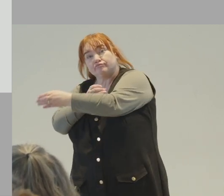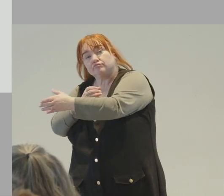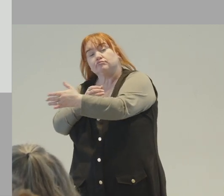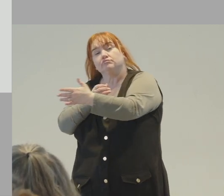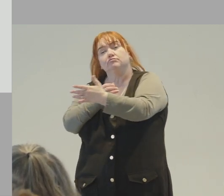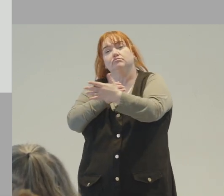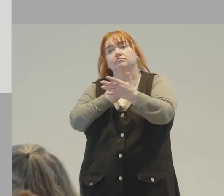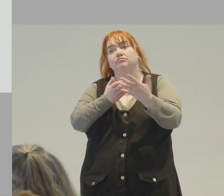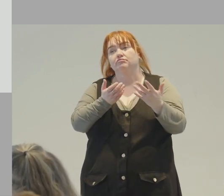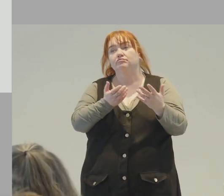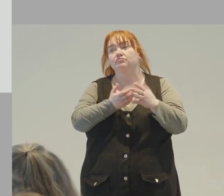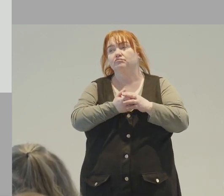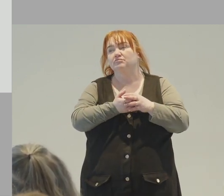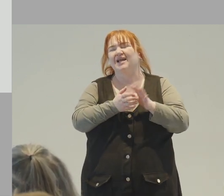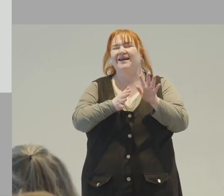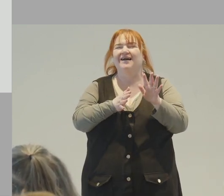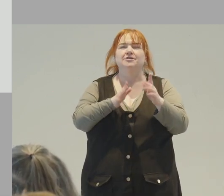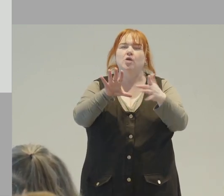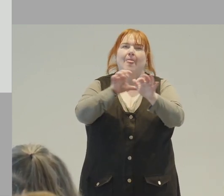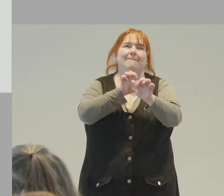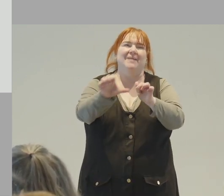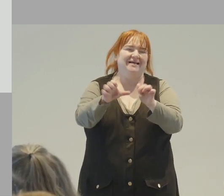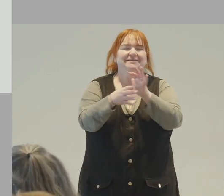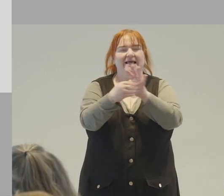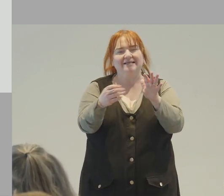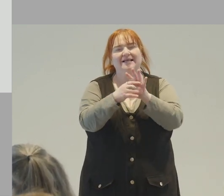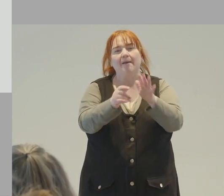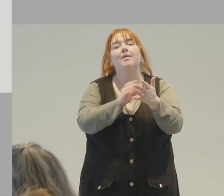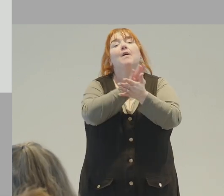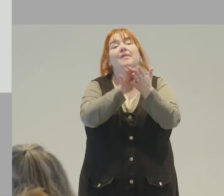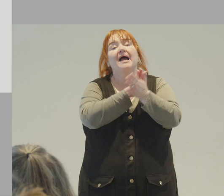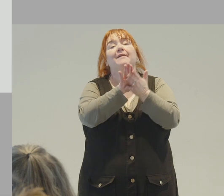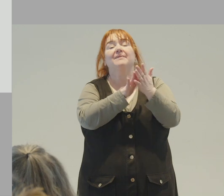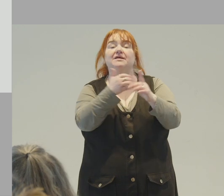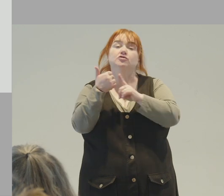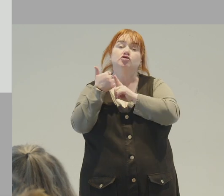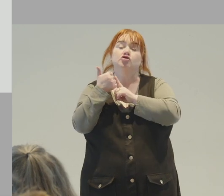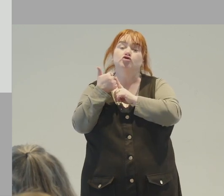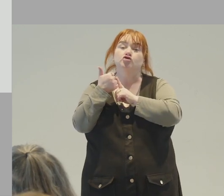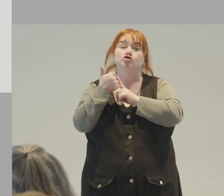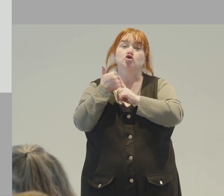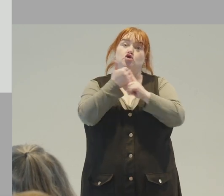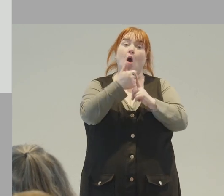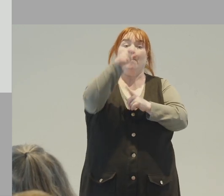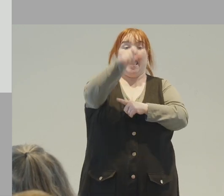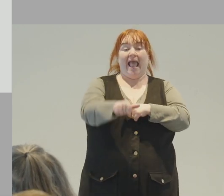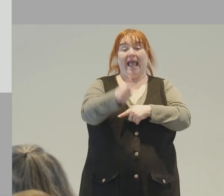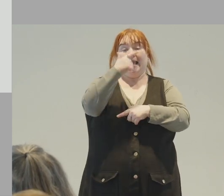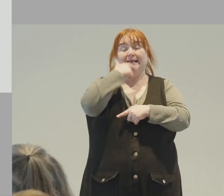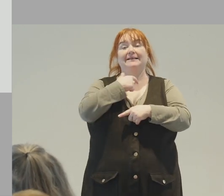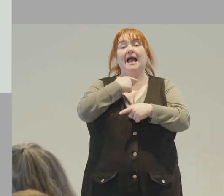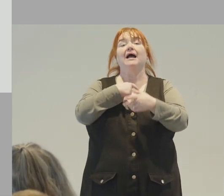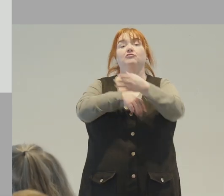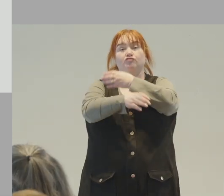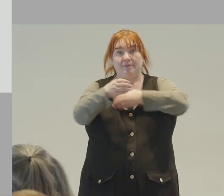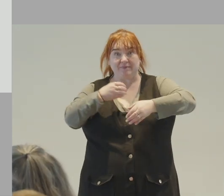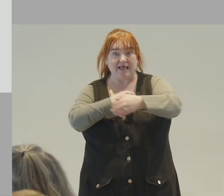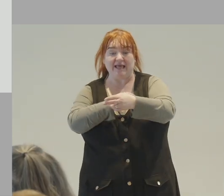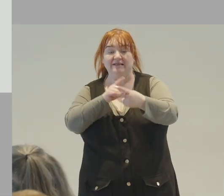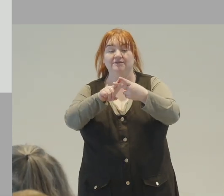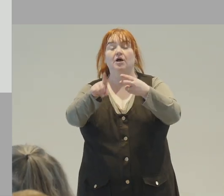not quite well articulated example, but they can step in and cover the job basically for a certain amount. It can cover BSL